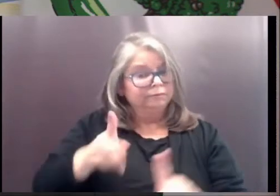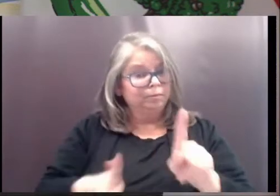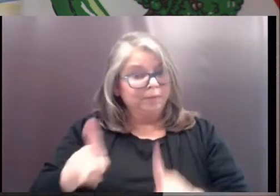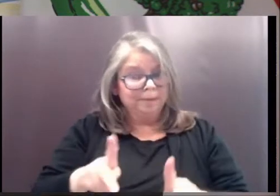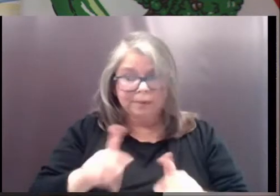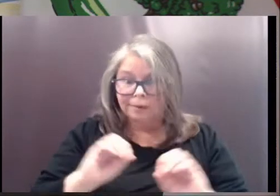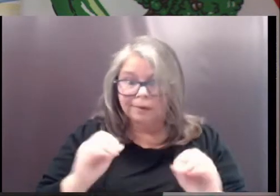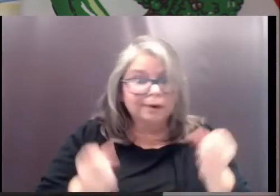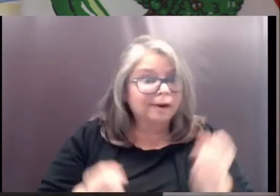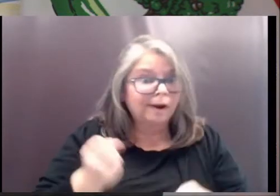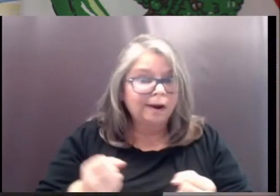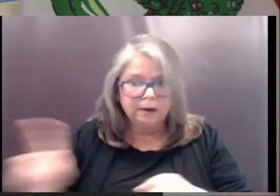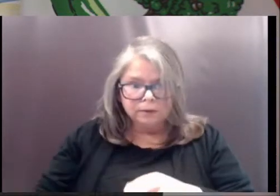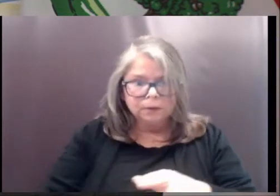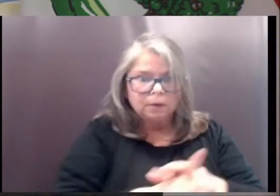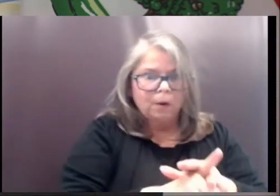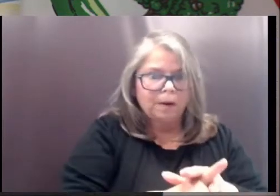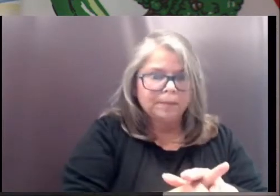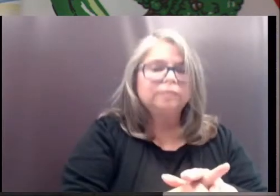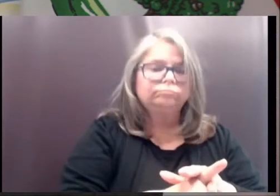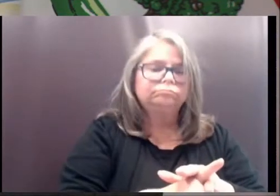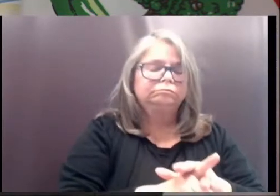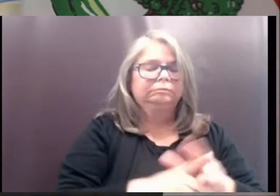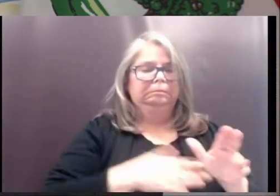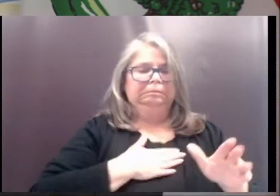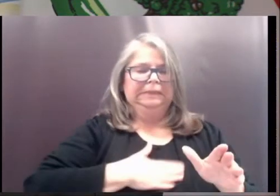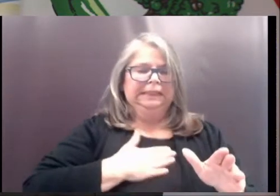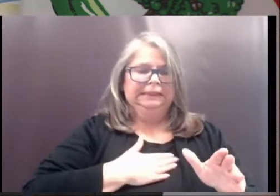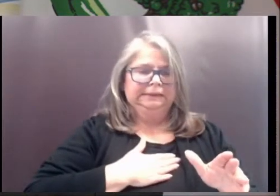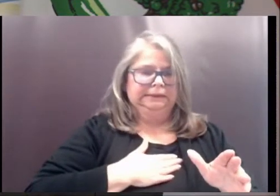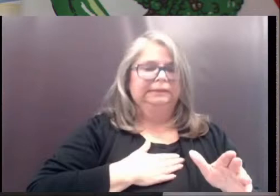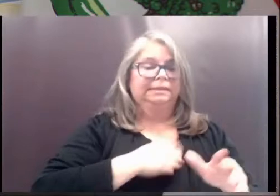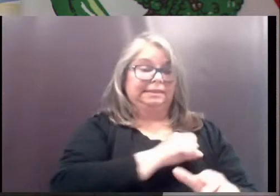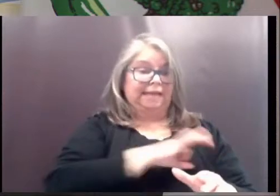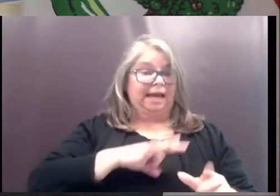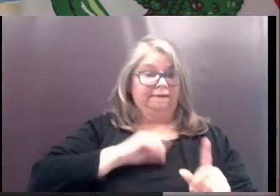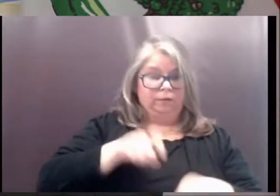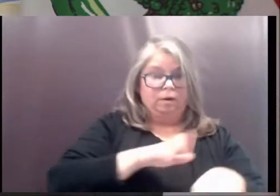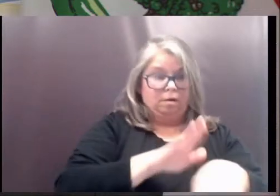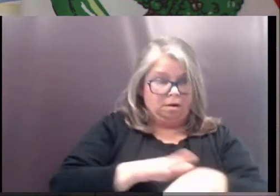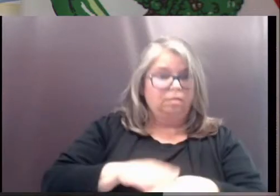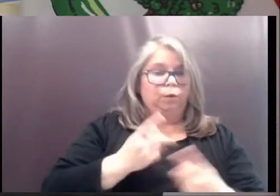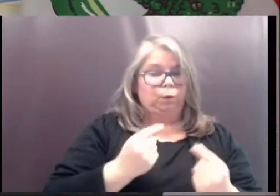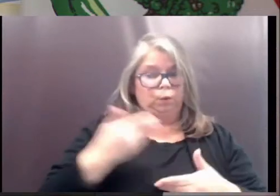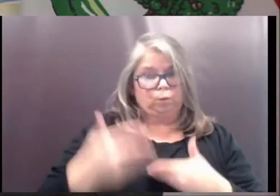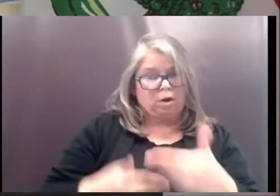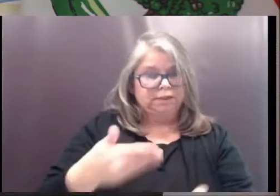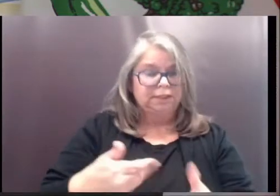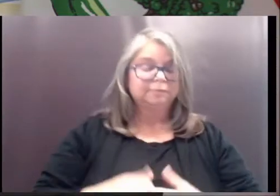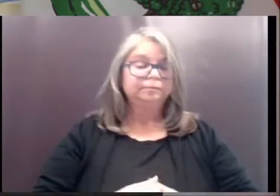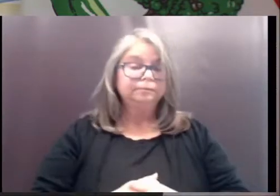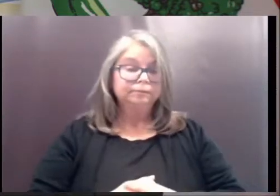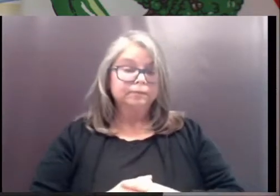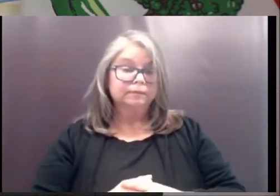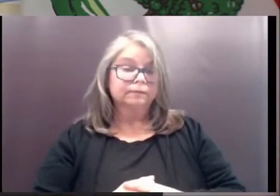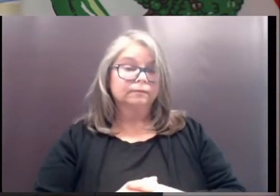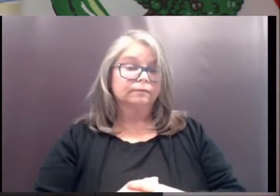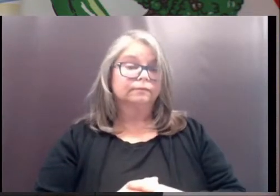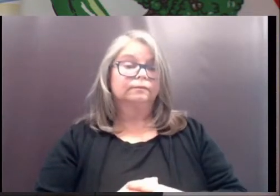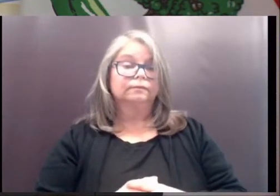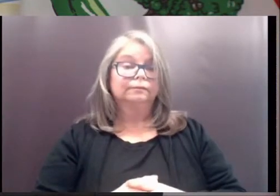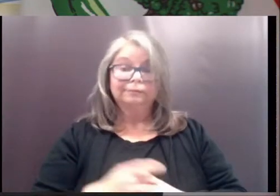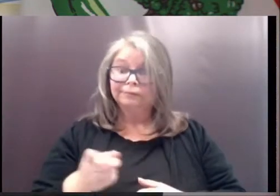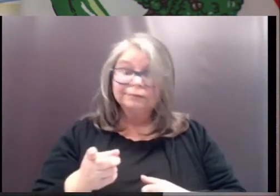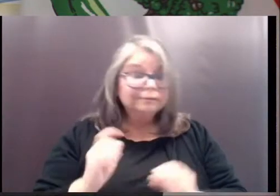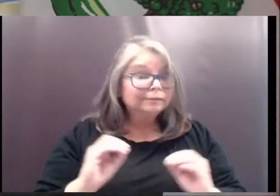staff on the site when they arrive. For those without transportation, as I mentioned yesterday, the best option is to request a